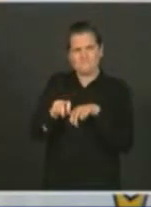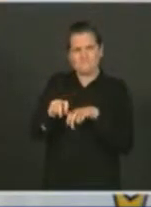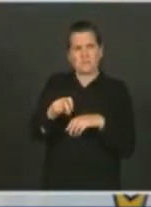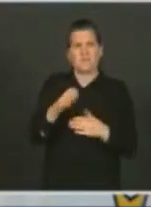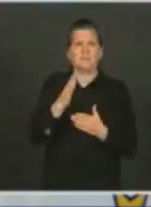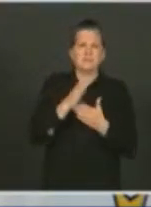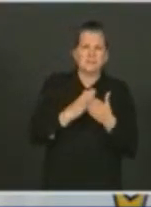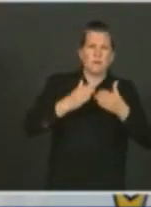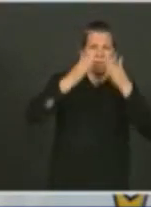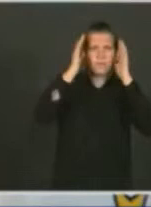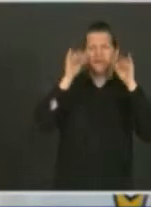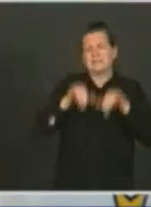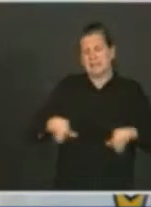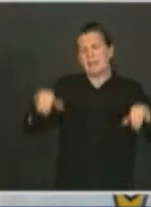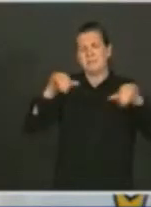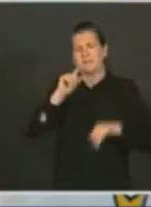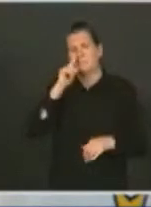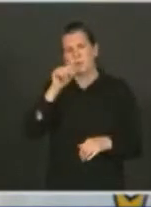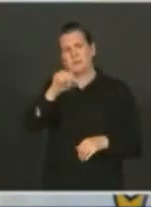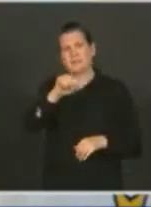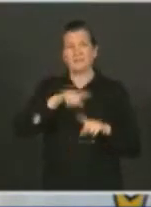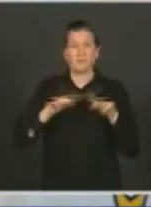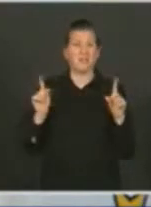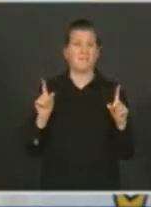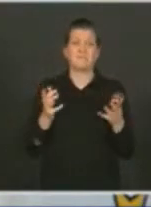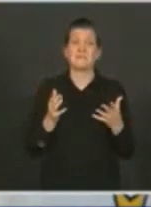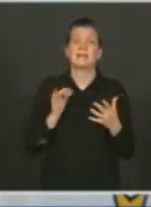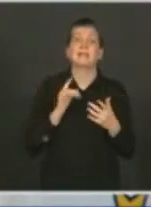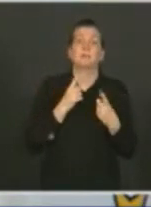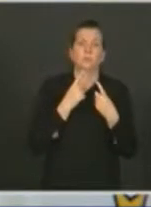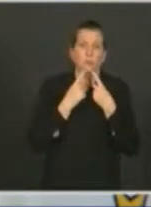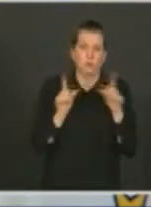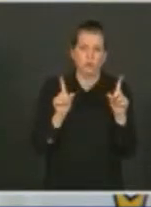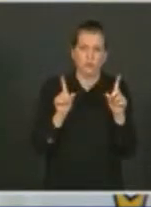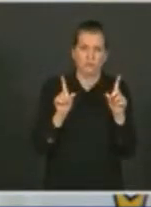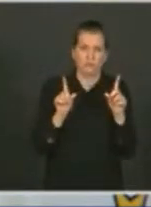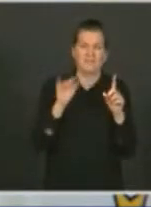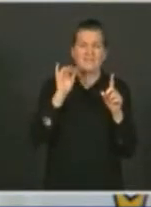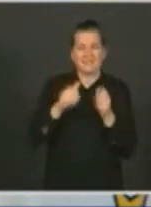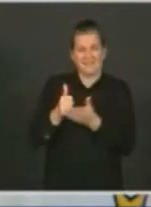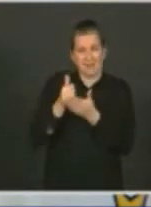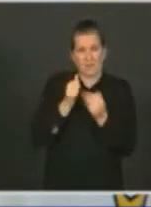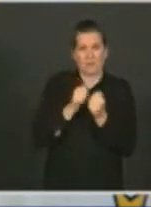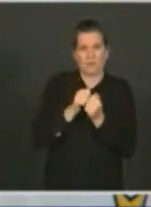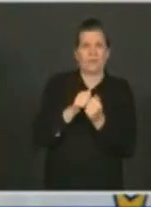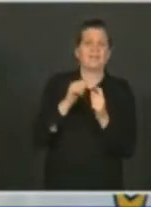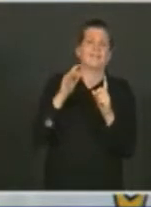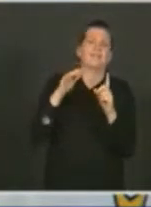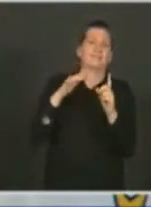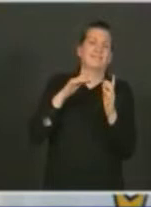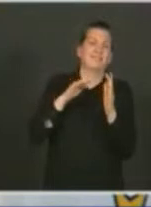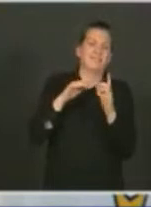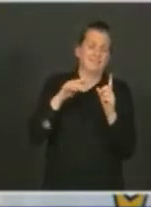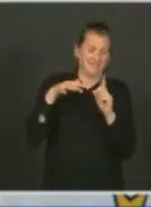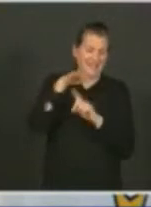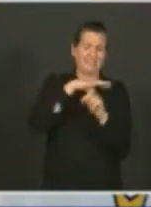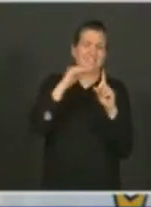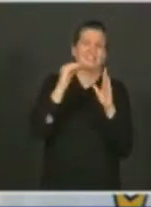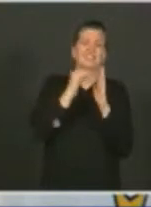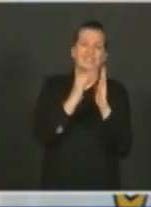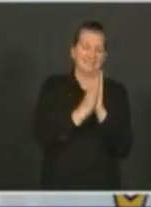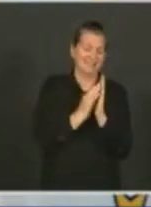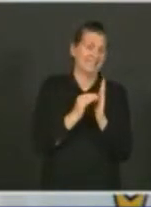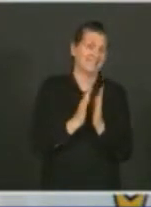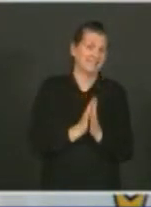really hard. But by and large, I would say no, they'll be able to keep up. And I also think it's fine if they want to take a few days